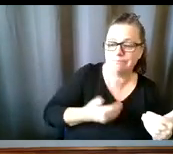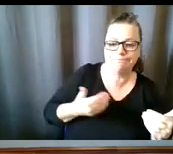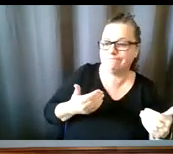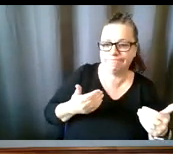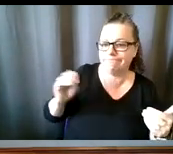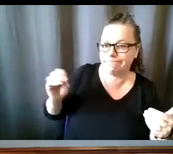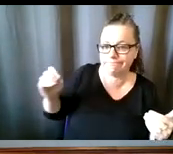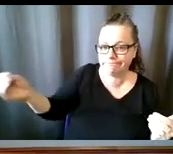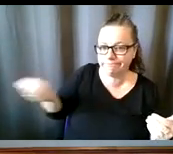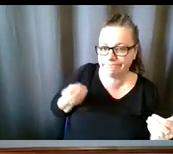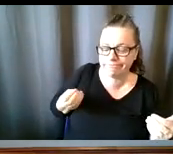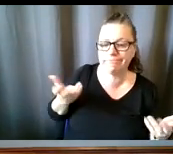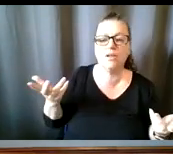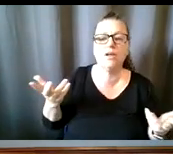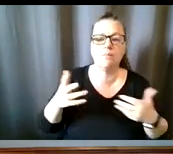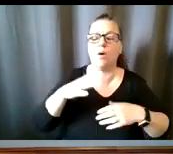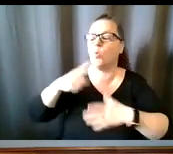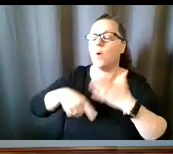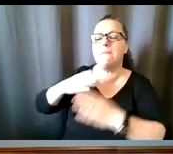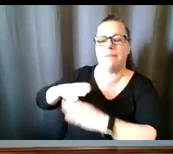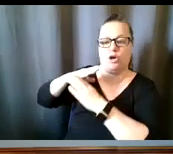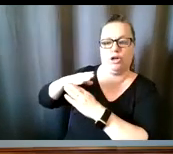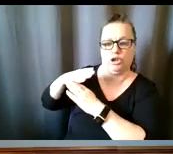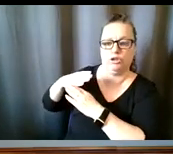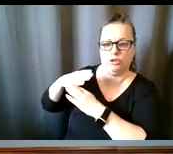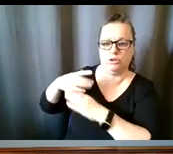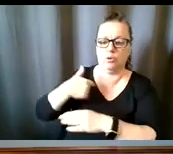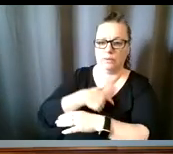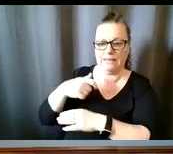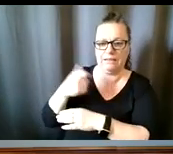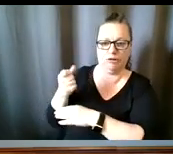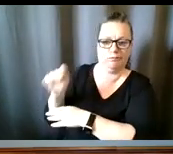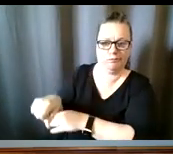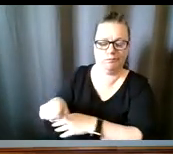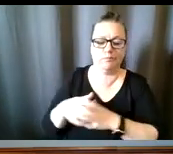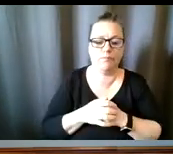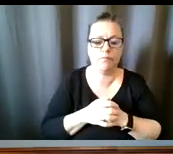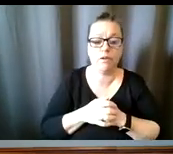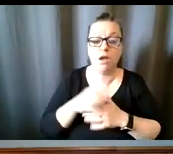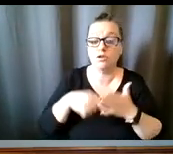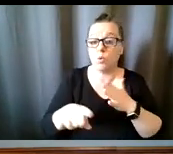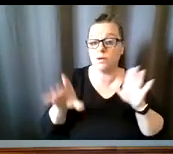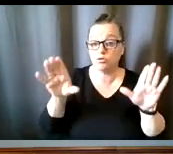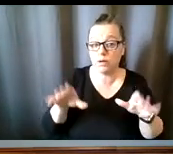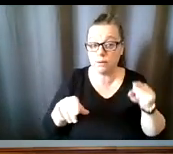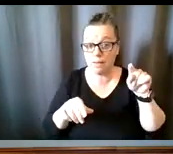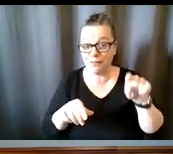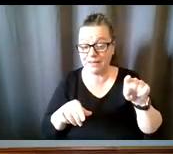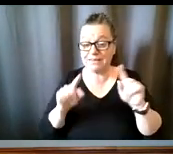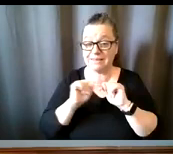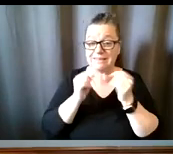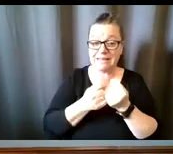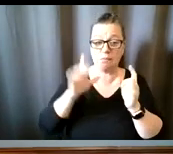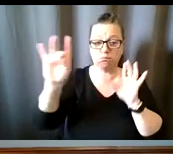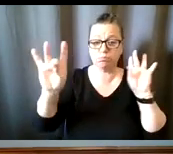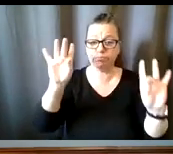us, or whatever it happened to be. But what are those barriers that we encountered and we needed to overcome? And what's great about this is you go ahead and the team starts putting up their sticky